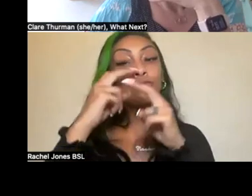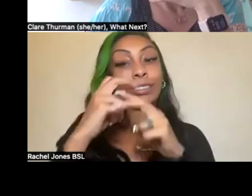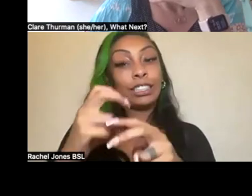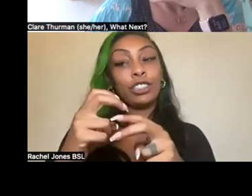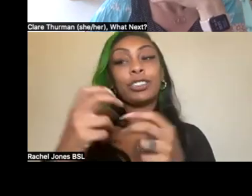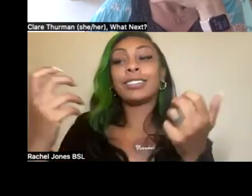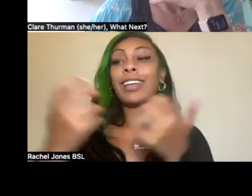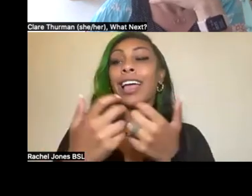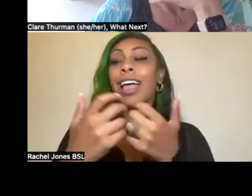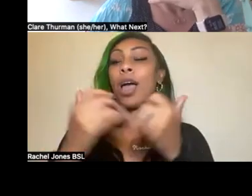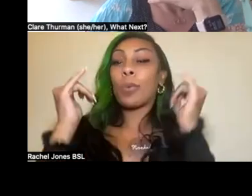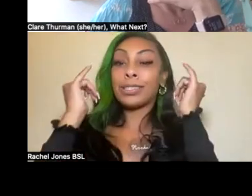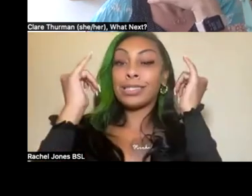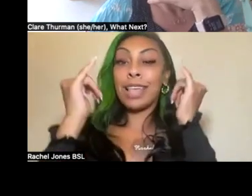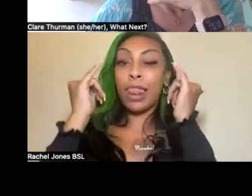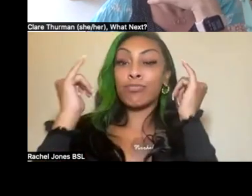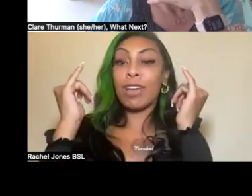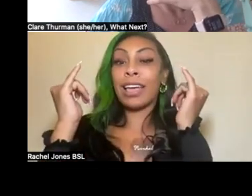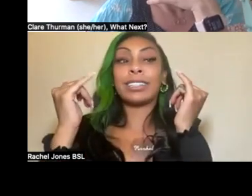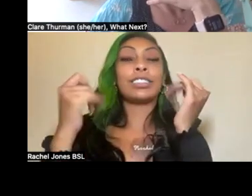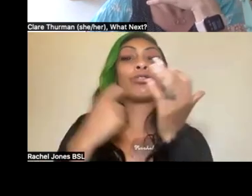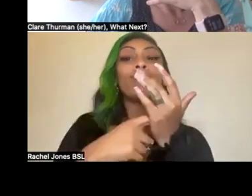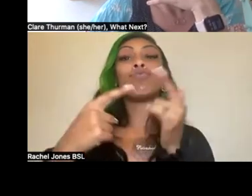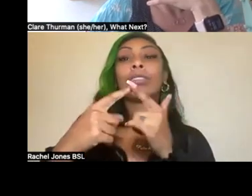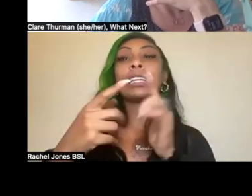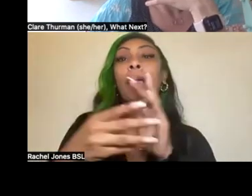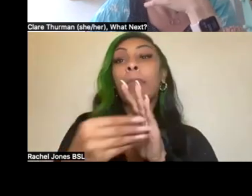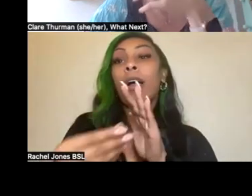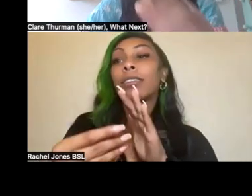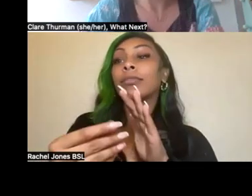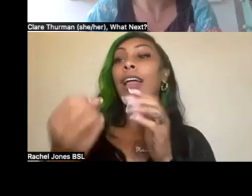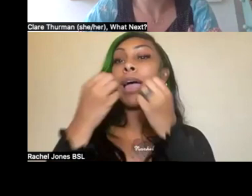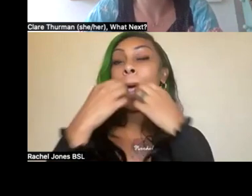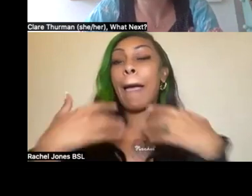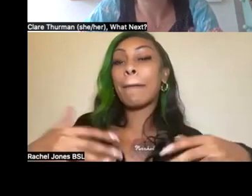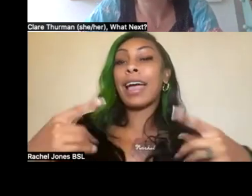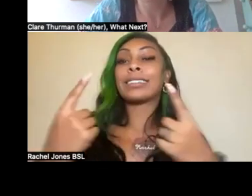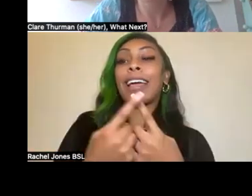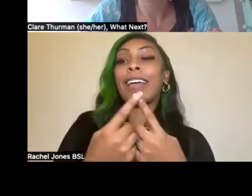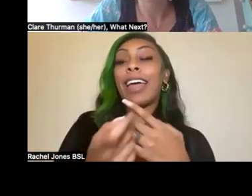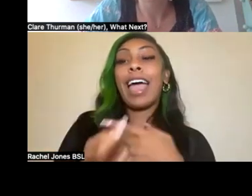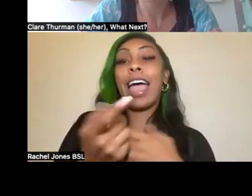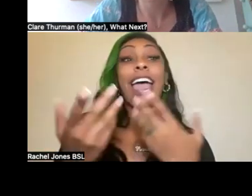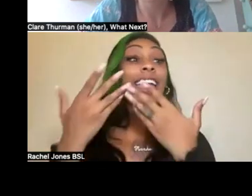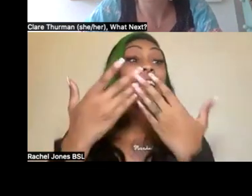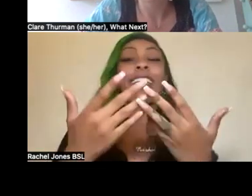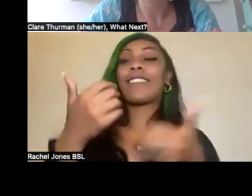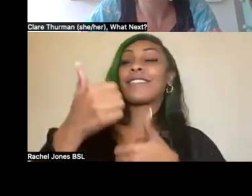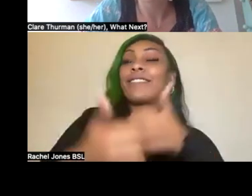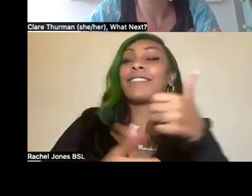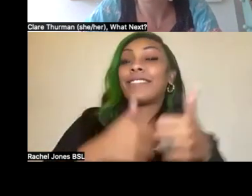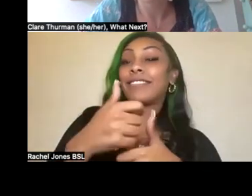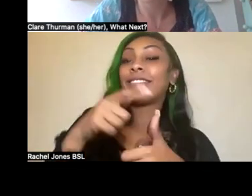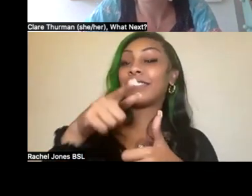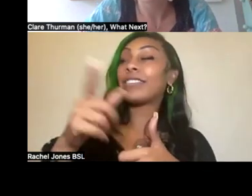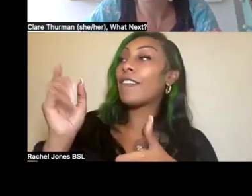start celebrating new models. Like, how can we look at these amazing things that are happening and give them the limelight? And sometimes those are coming from